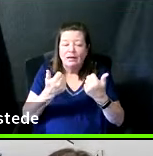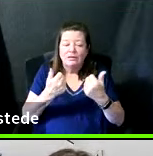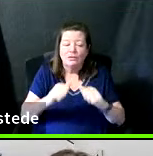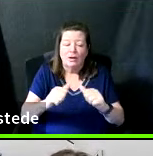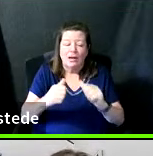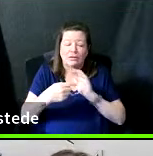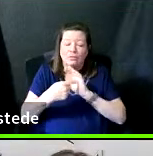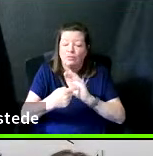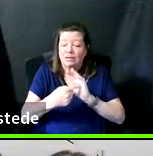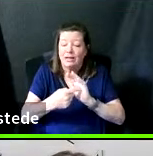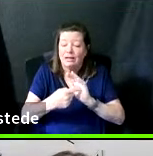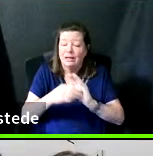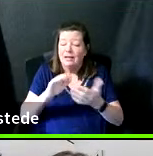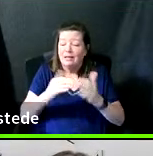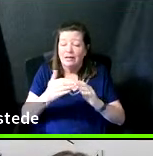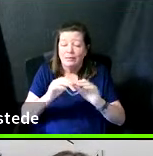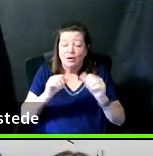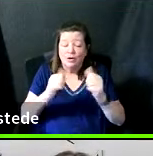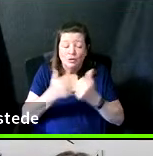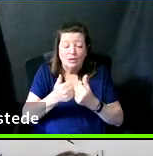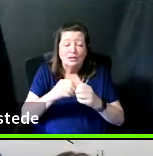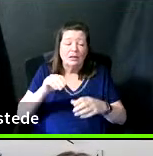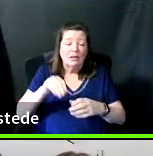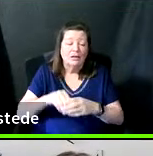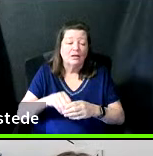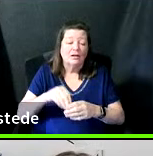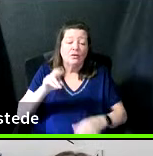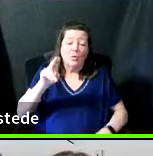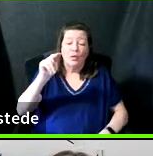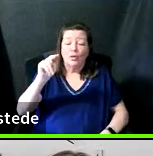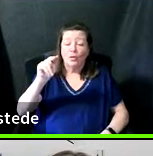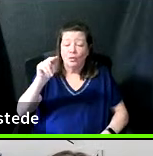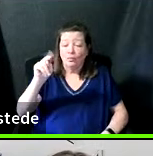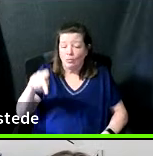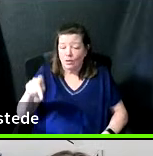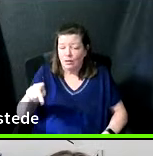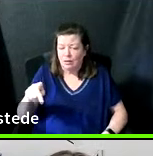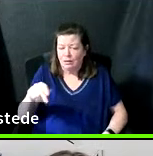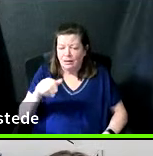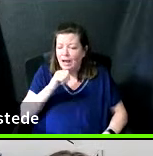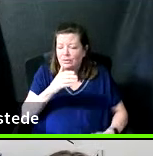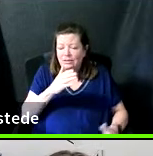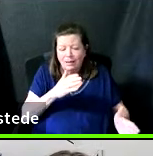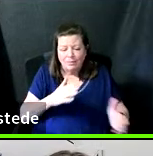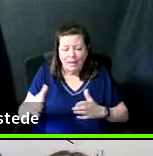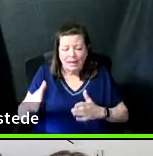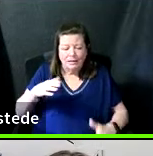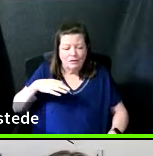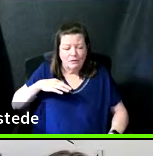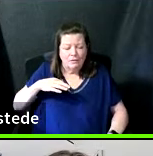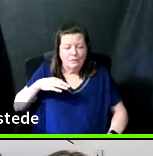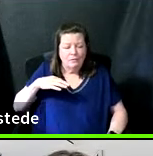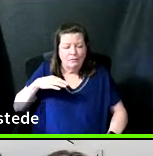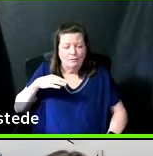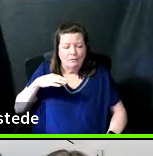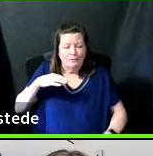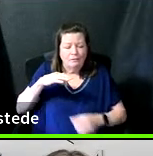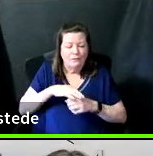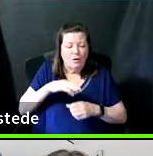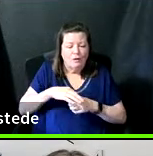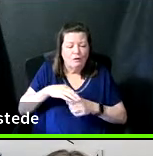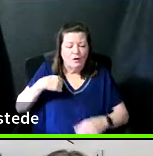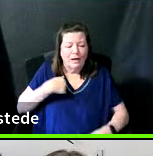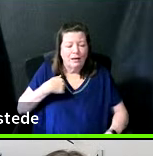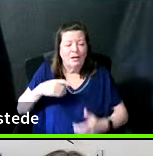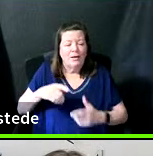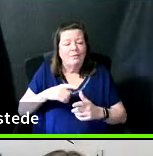neighborhood associations in North Portland. And I wasn't going to vote for an animal. And then I realized that I have a tattoo on my shoulder